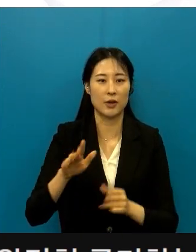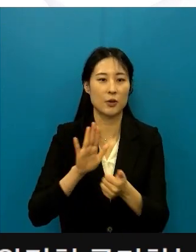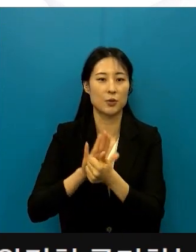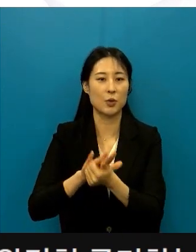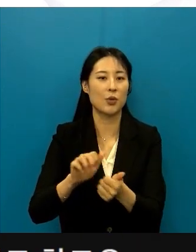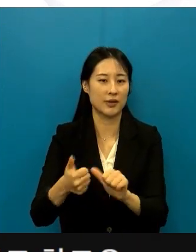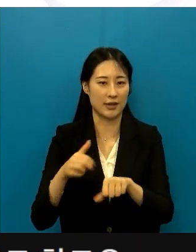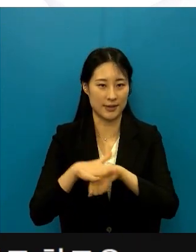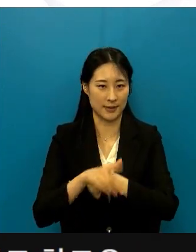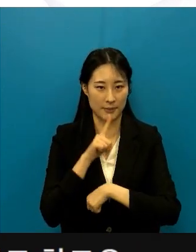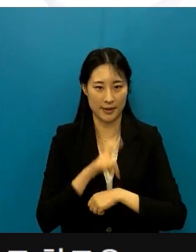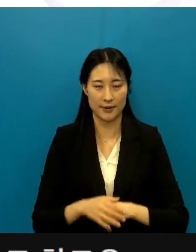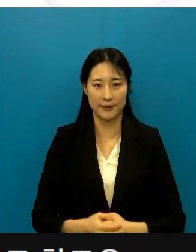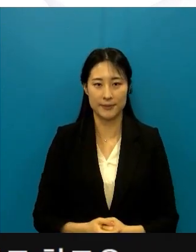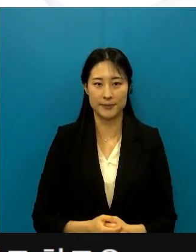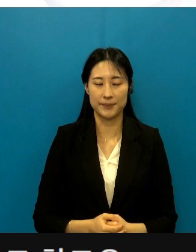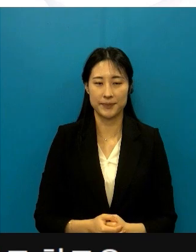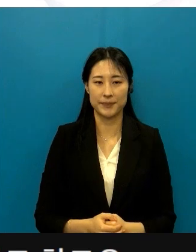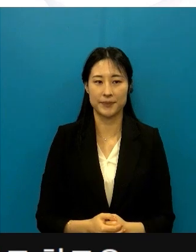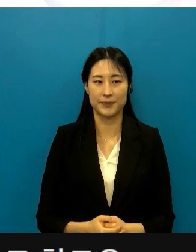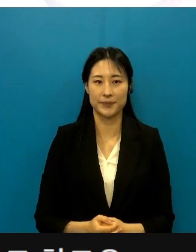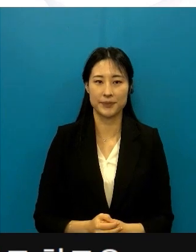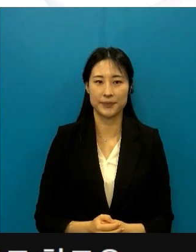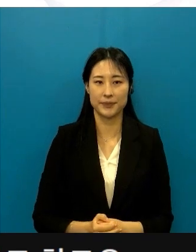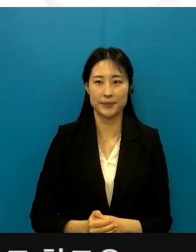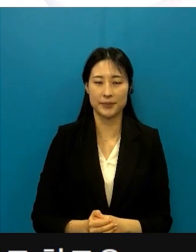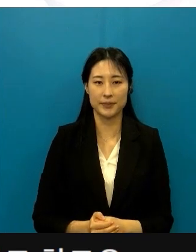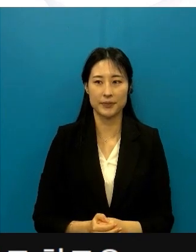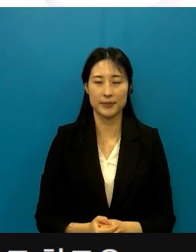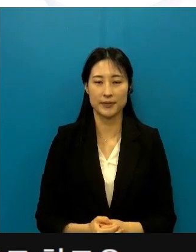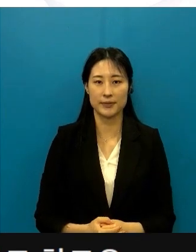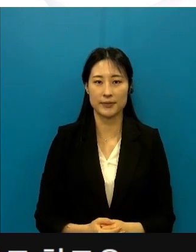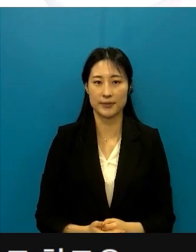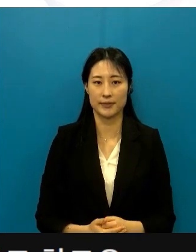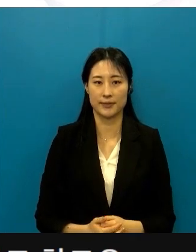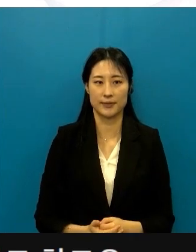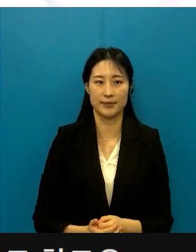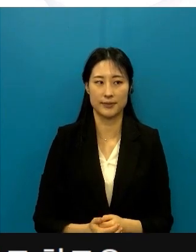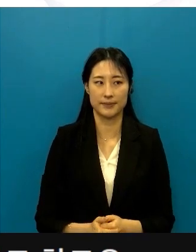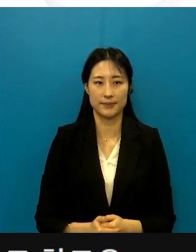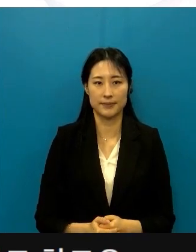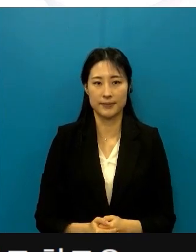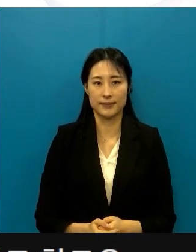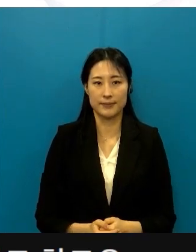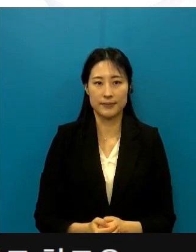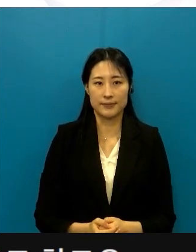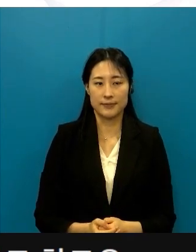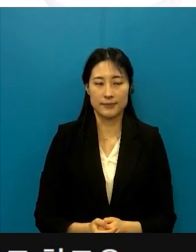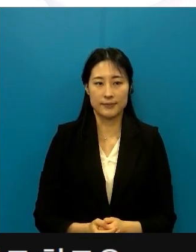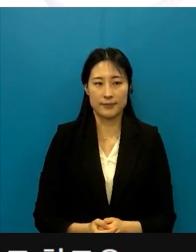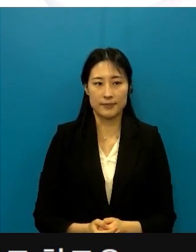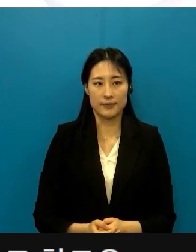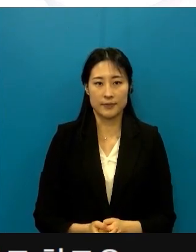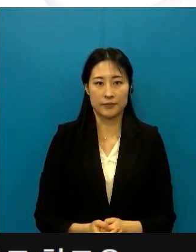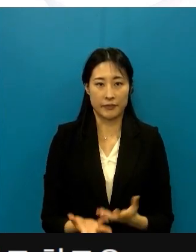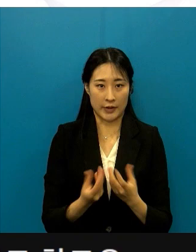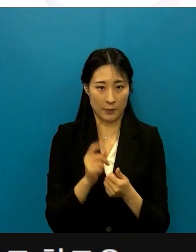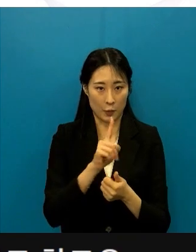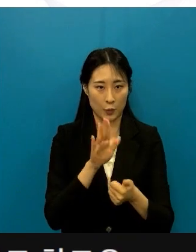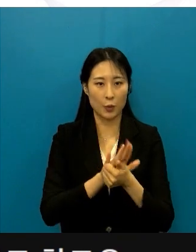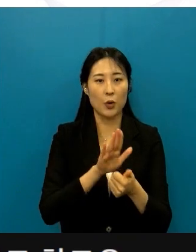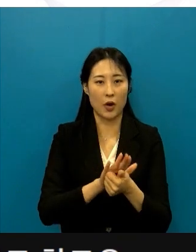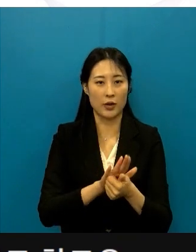help to die, assistance to die. But we never talk about euthanasia. You cannot see it in the